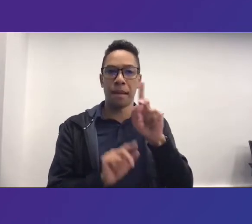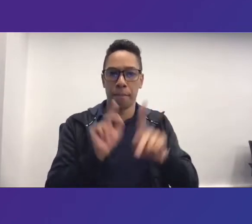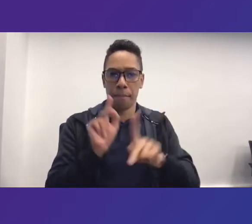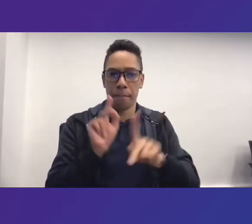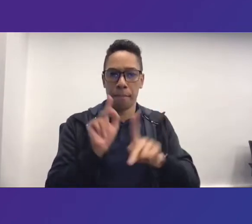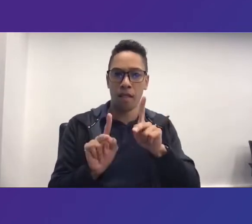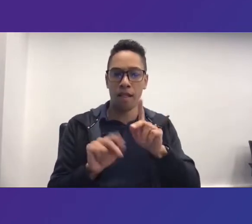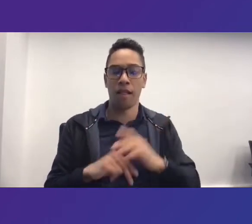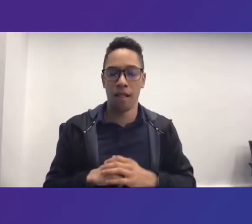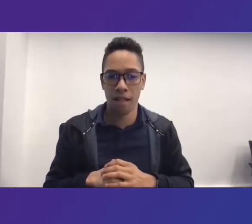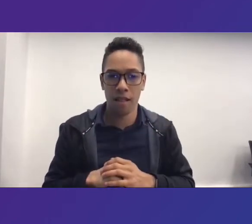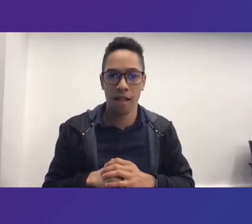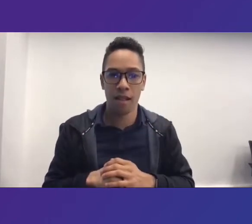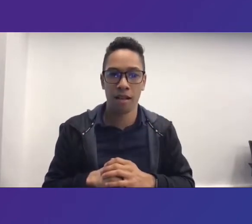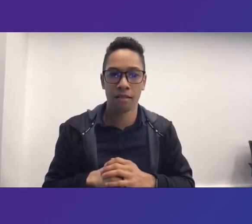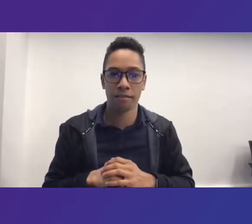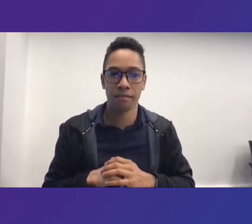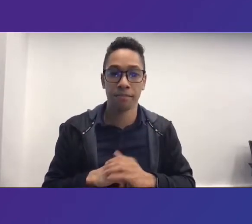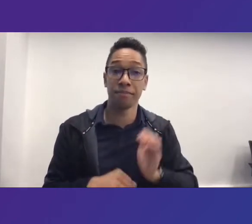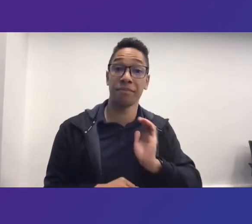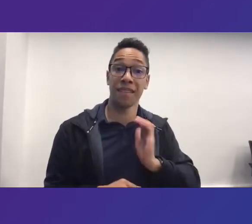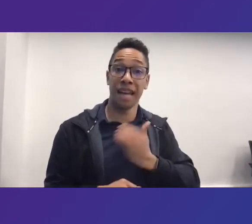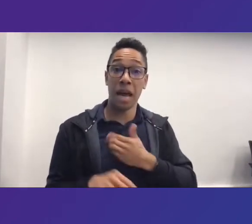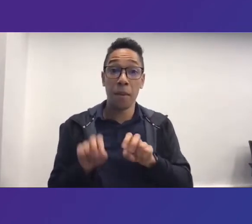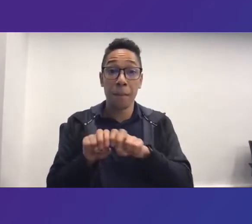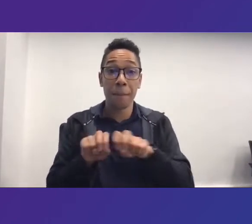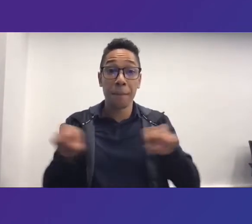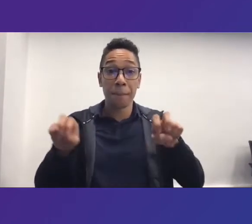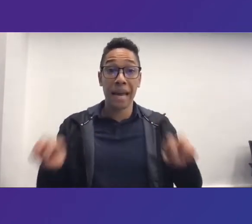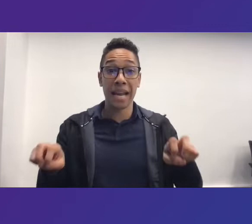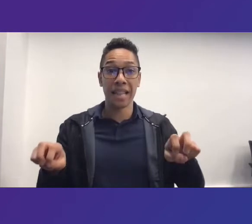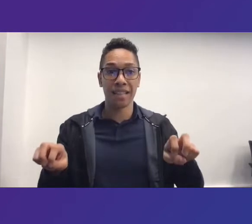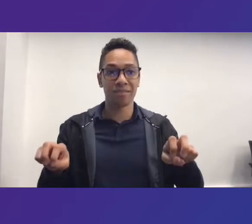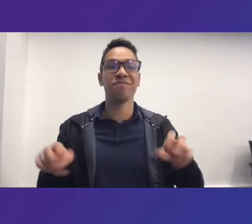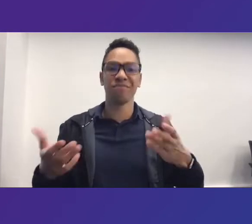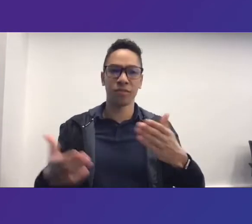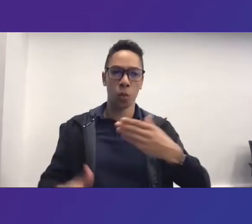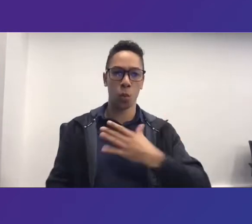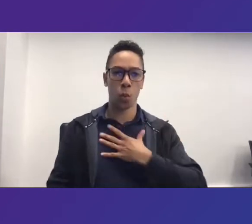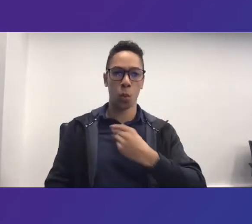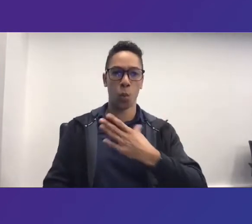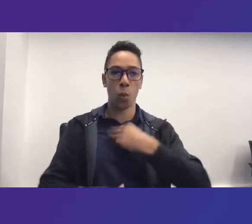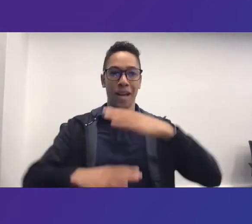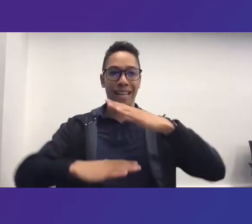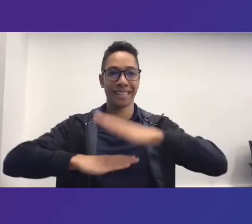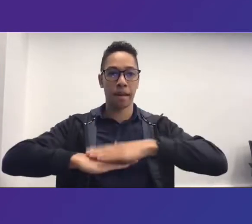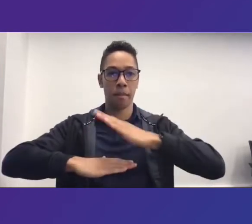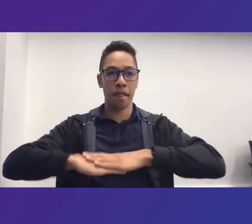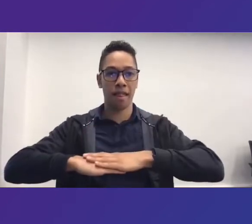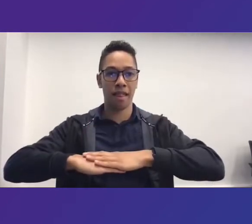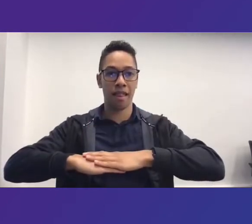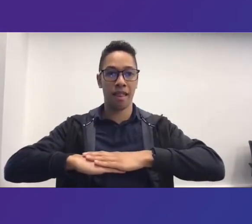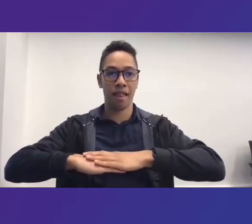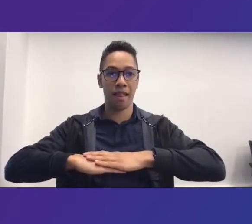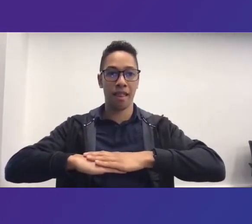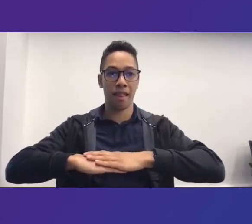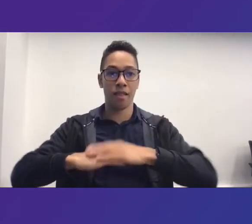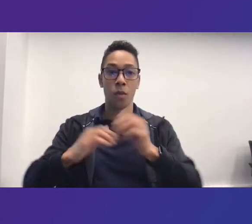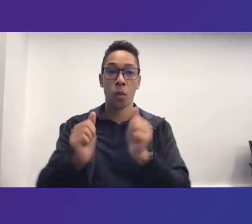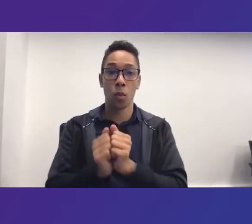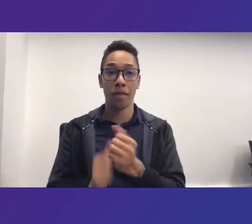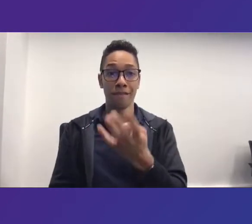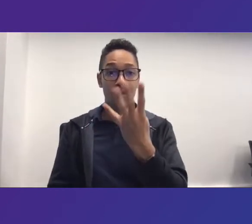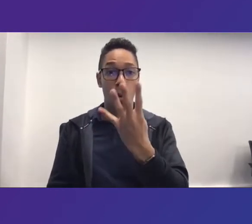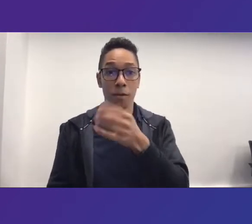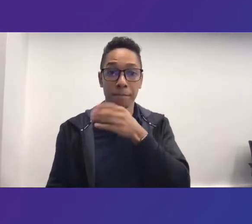people. Our panel sits at a white table on which lies 4